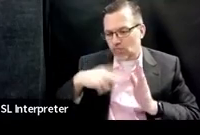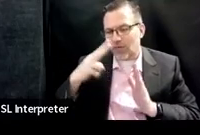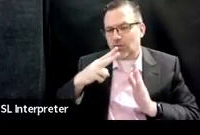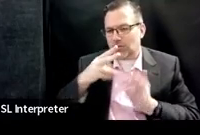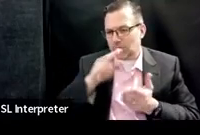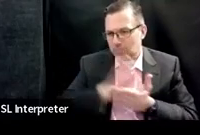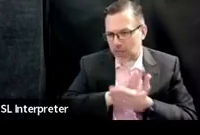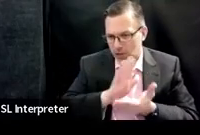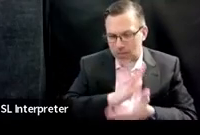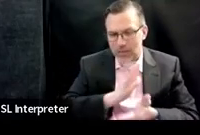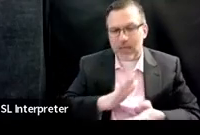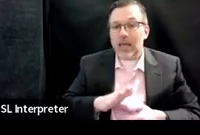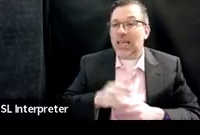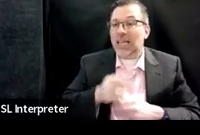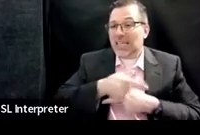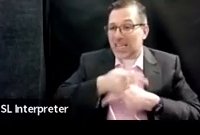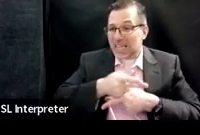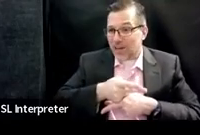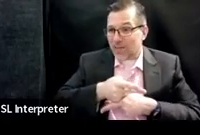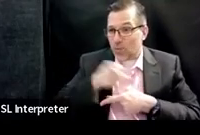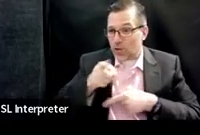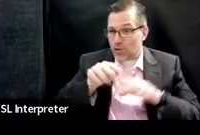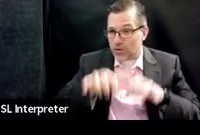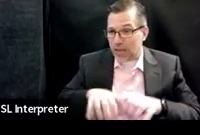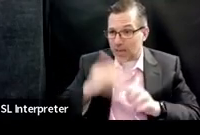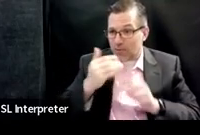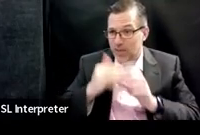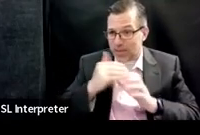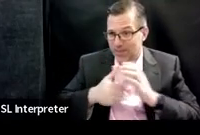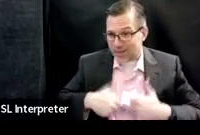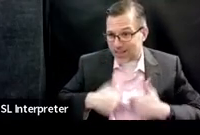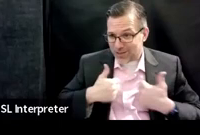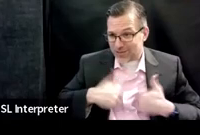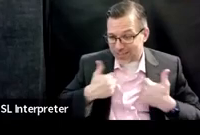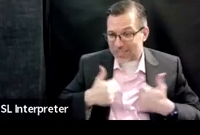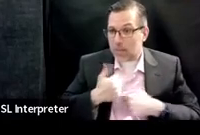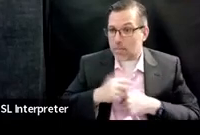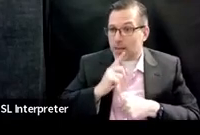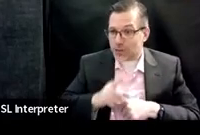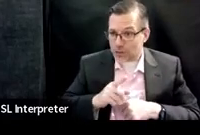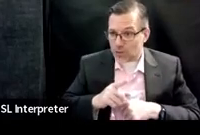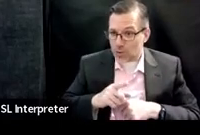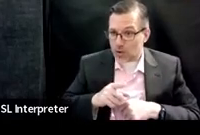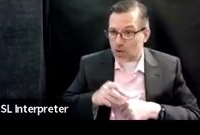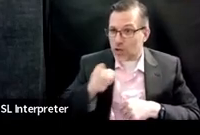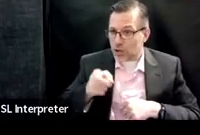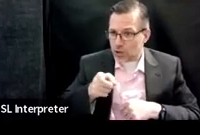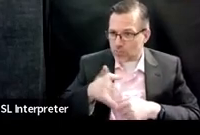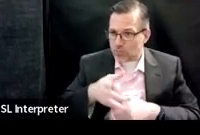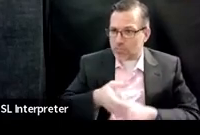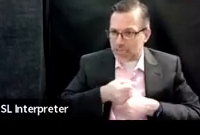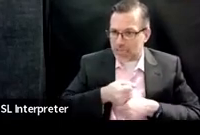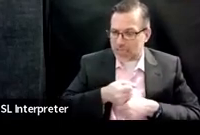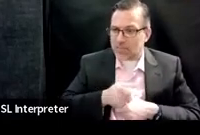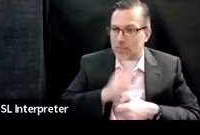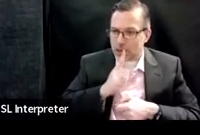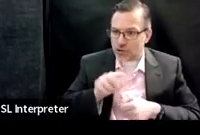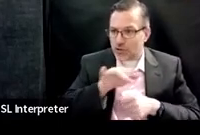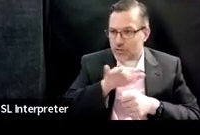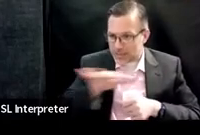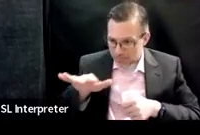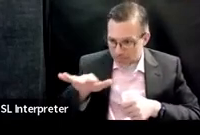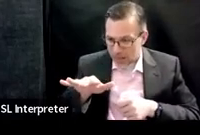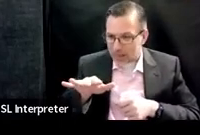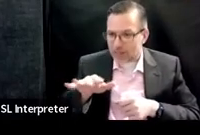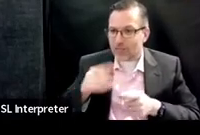Be careful when you're entering your email address to make sure that it gets to you. So just spell that correctly, be careful